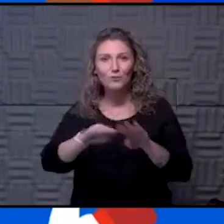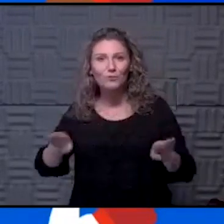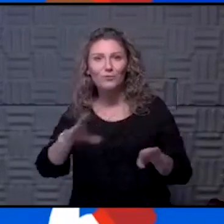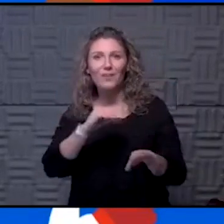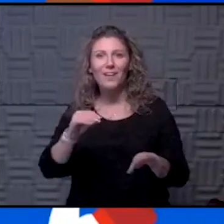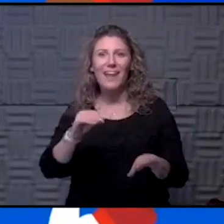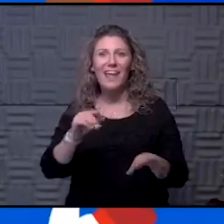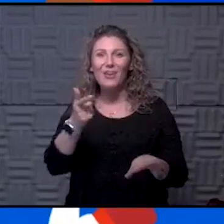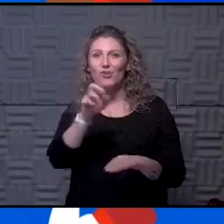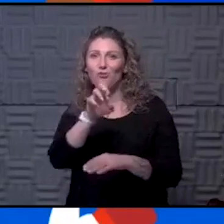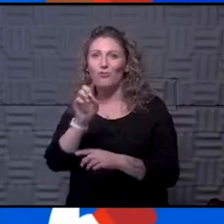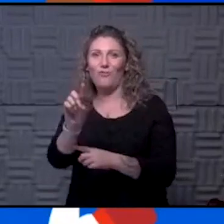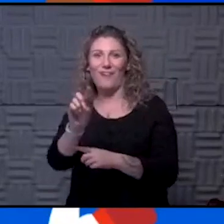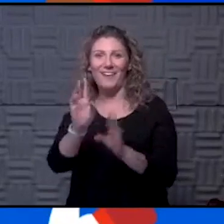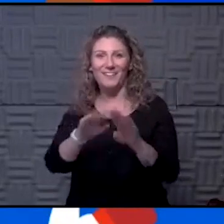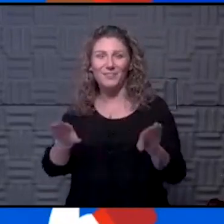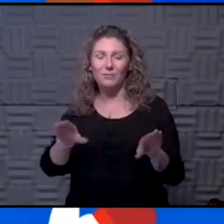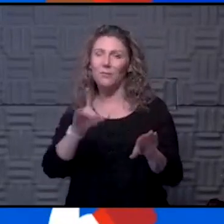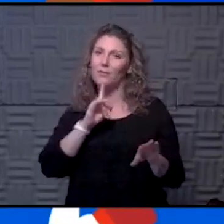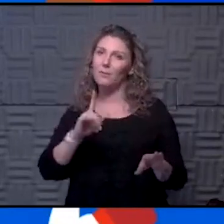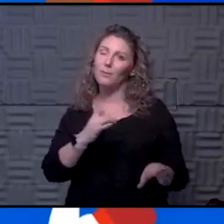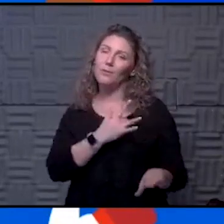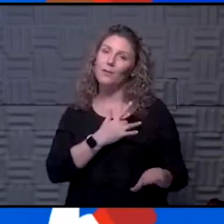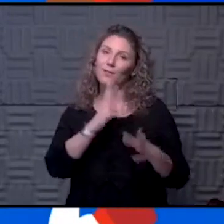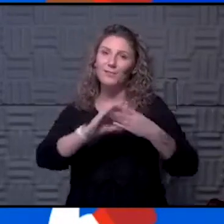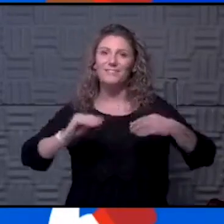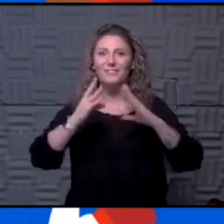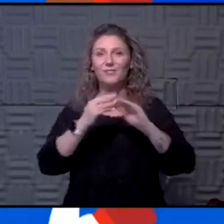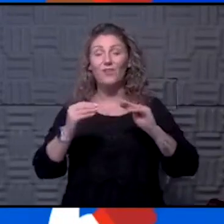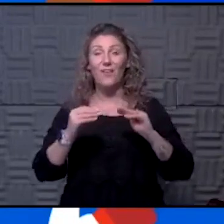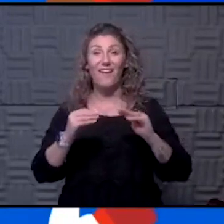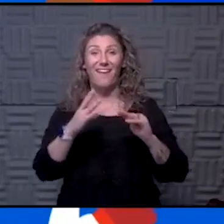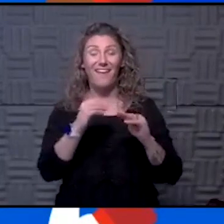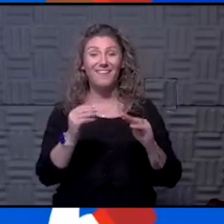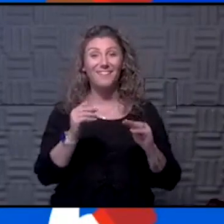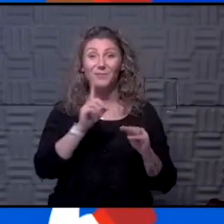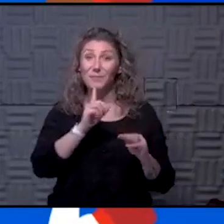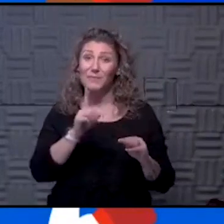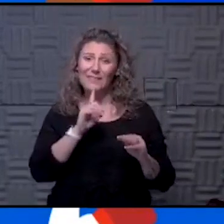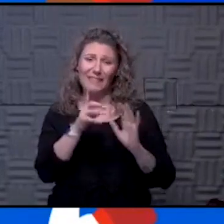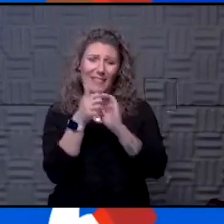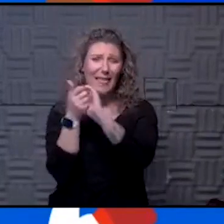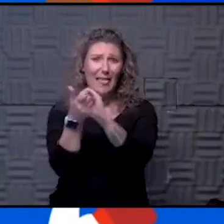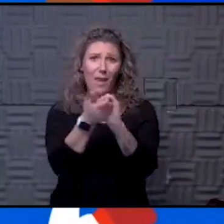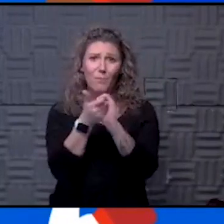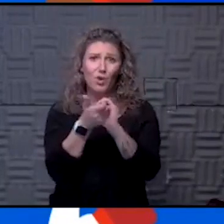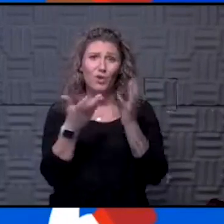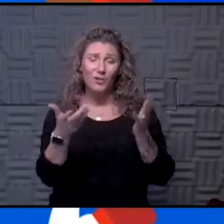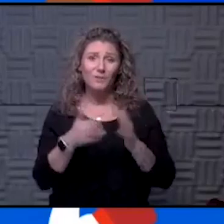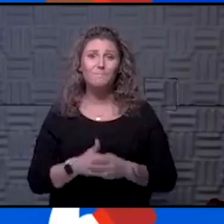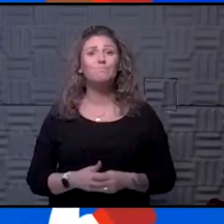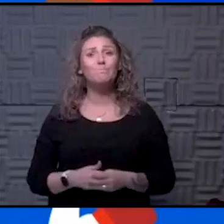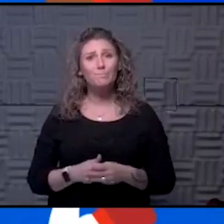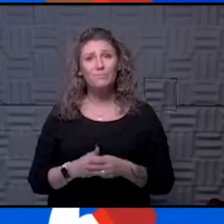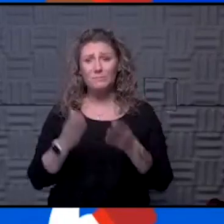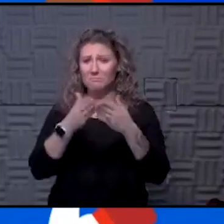are really good stories. And to cap that up is just the collaboration. Public health is very broad. It's not